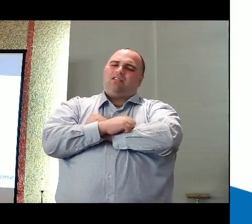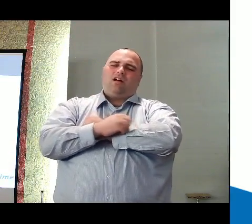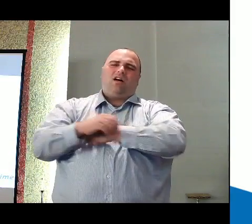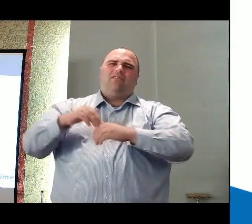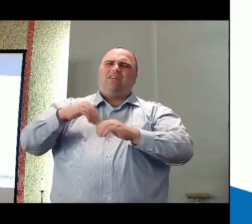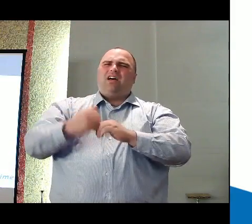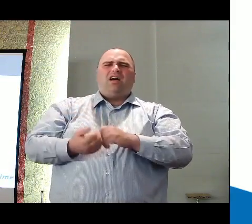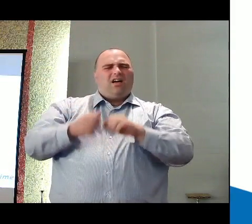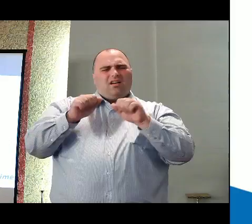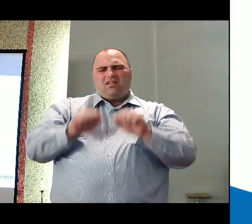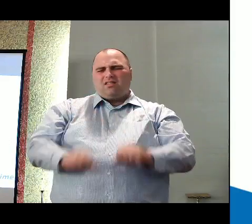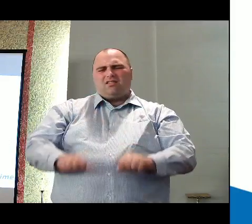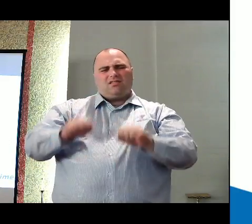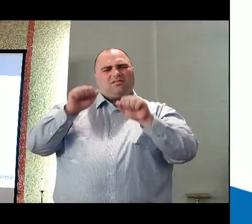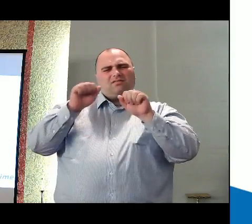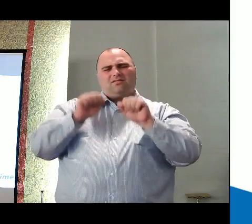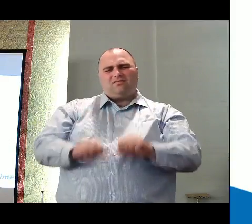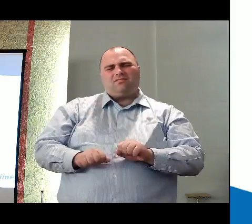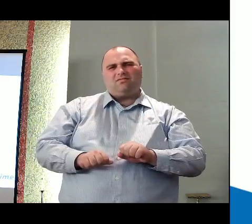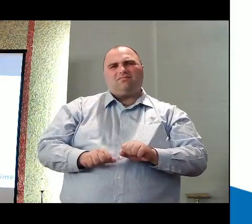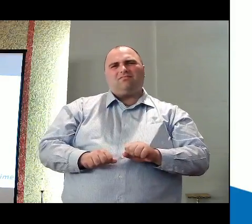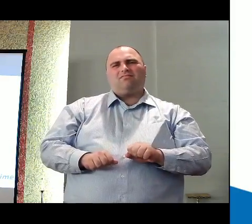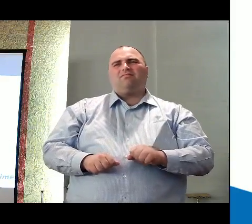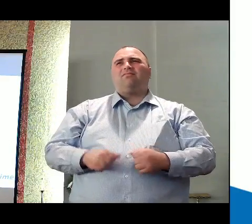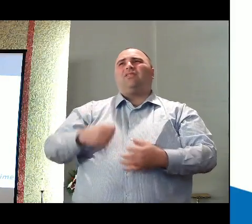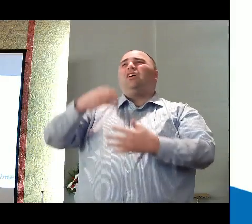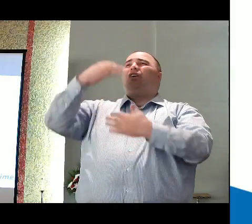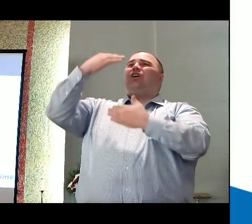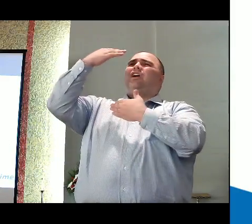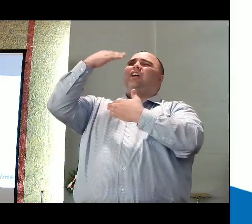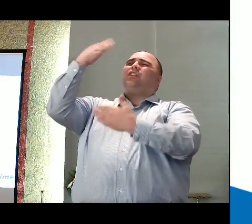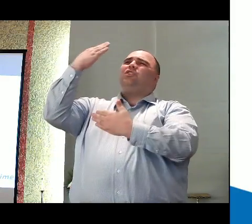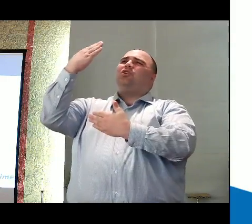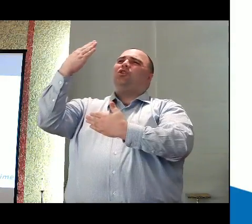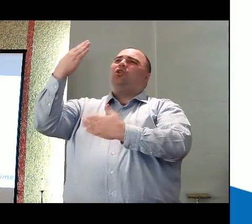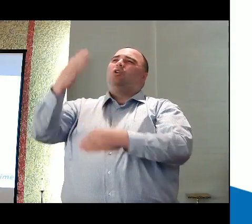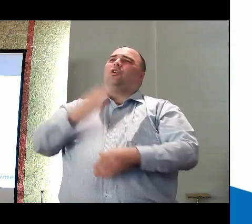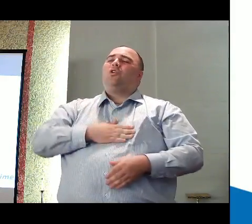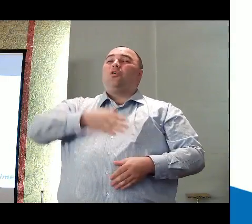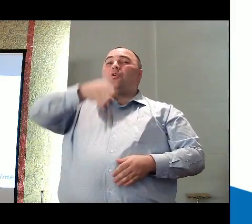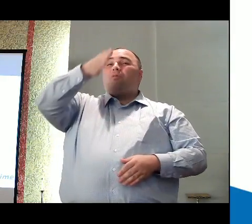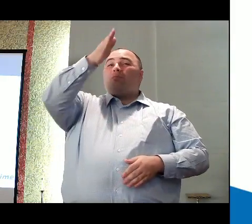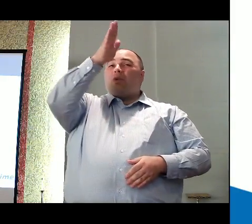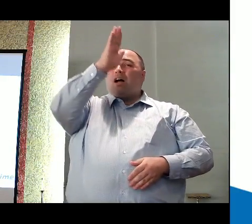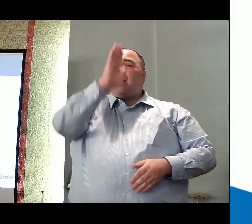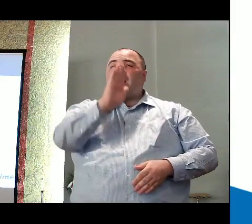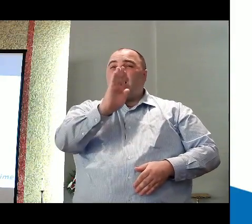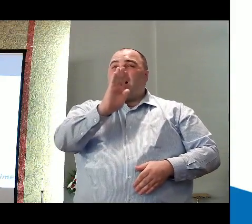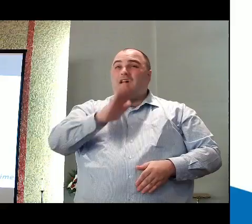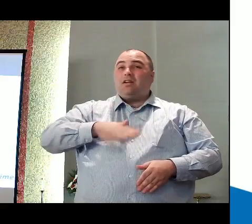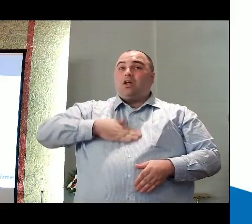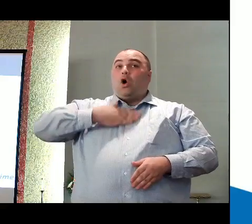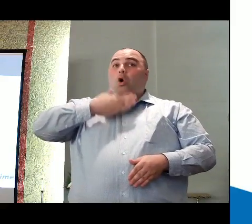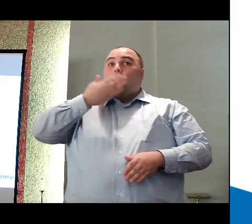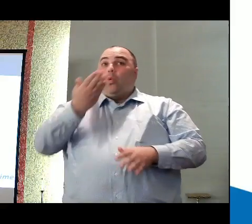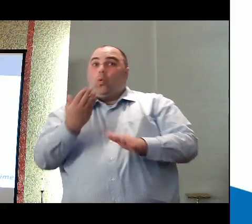Amazing love, how can it be that